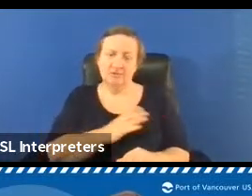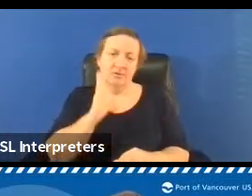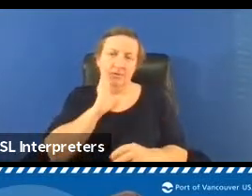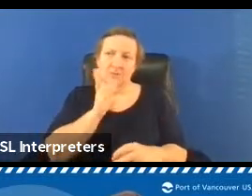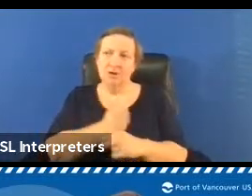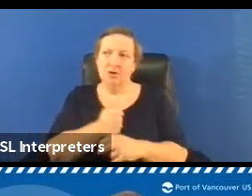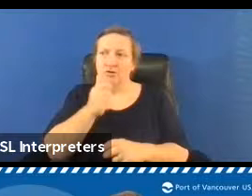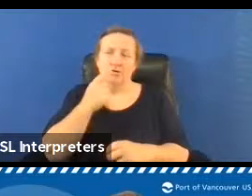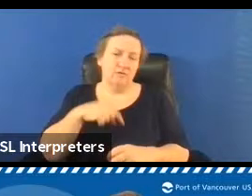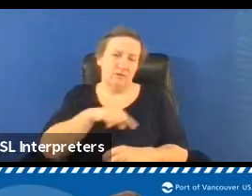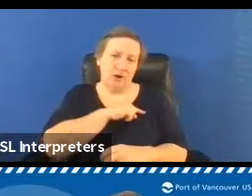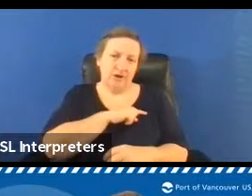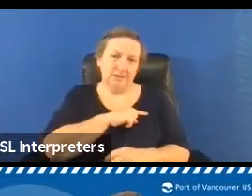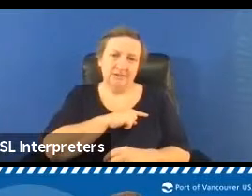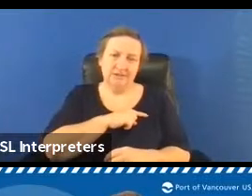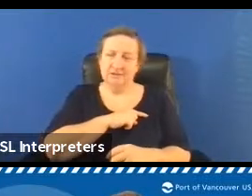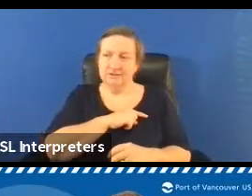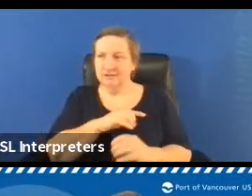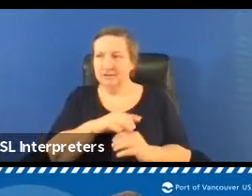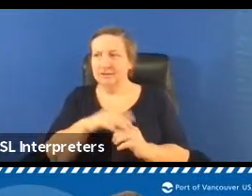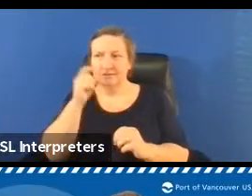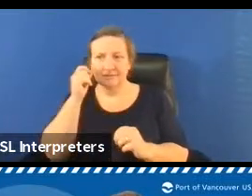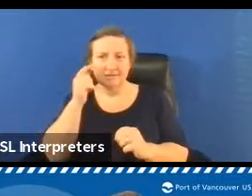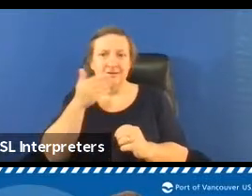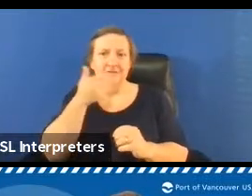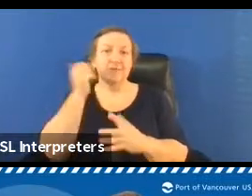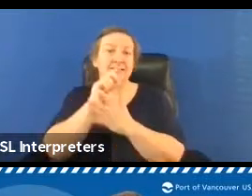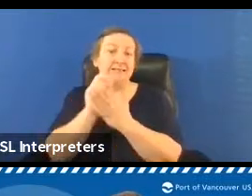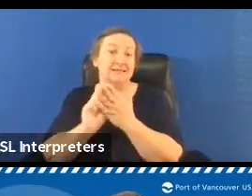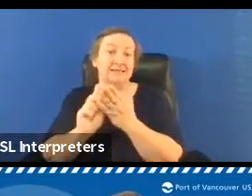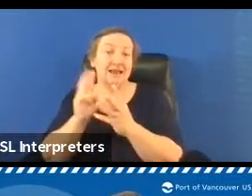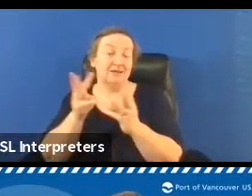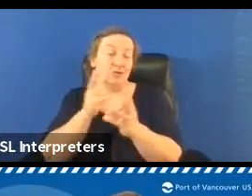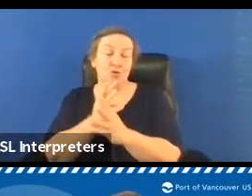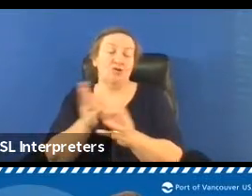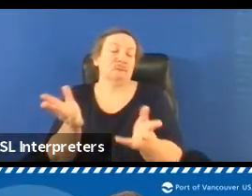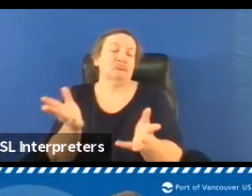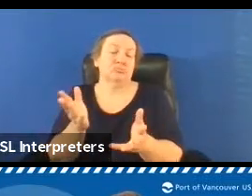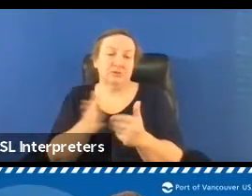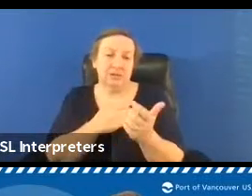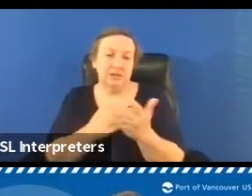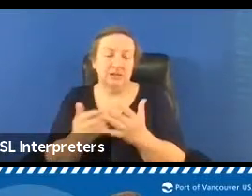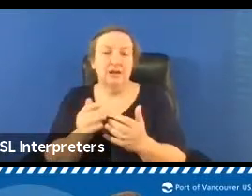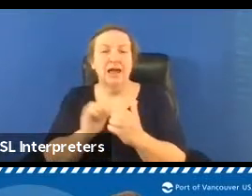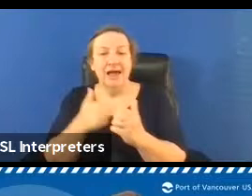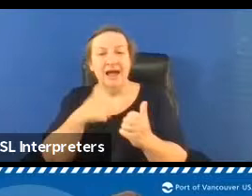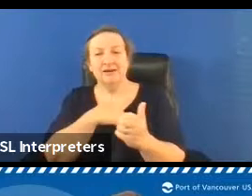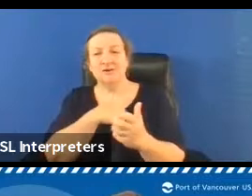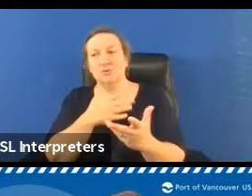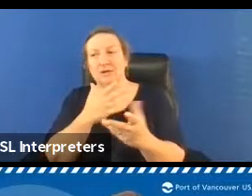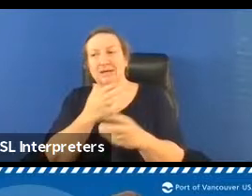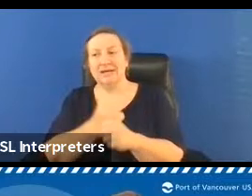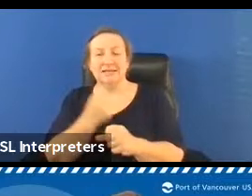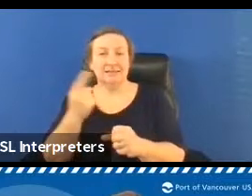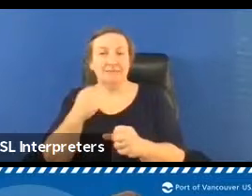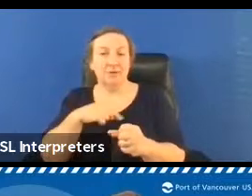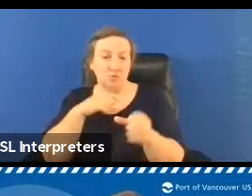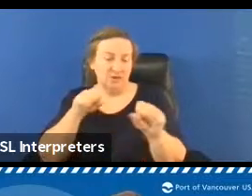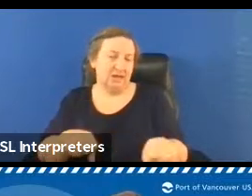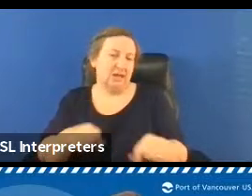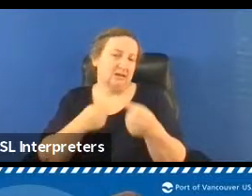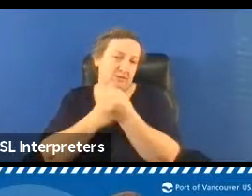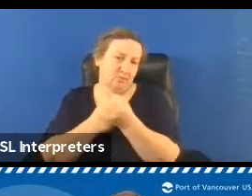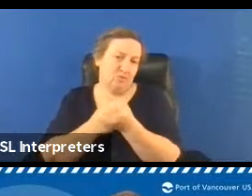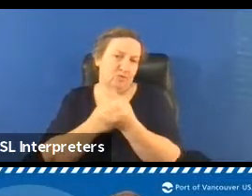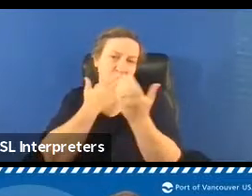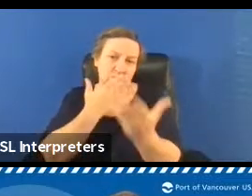harder for us, notwithstanding the best design options in the world, of how do we get to something that we can support. So thank